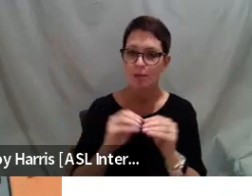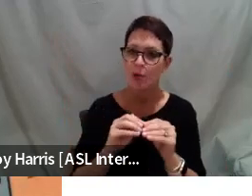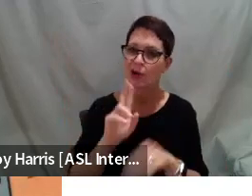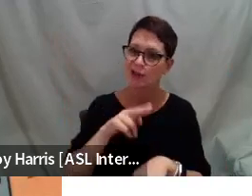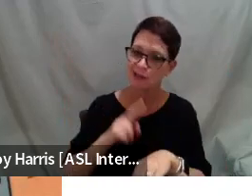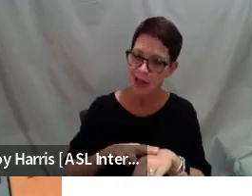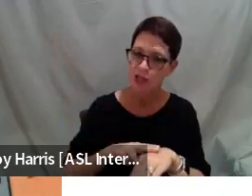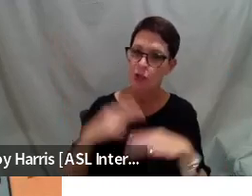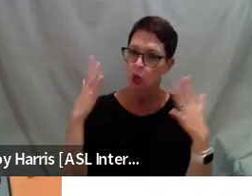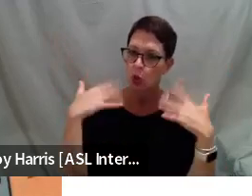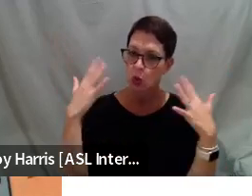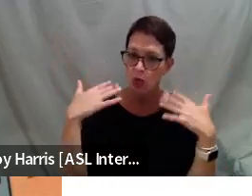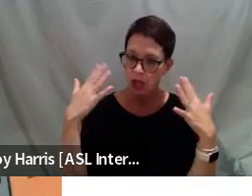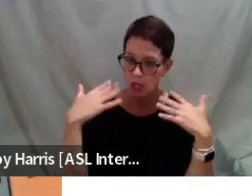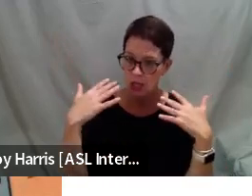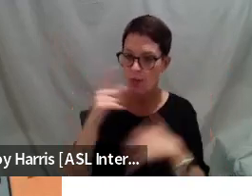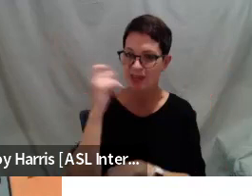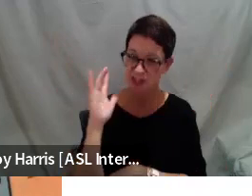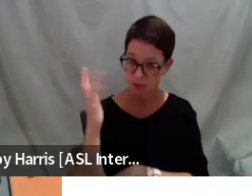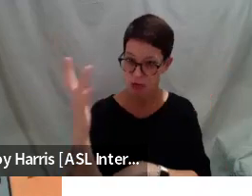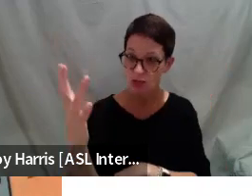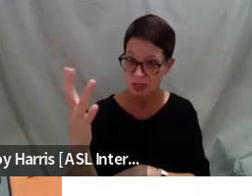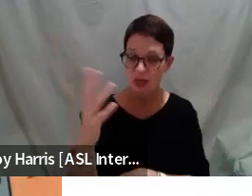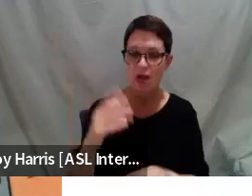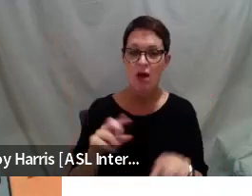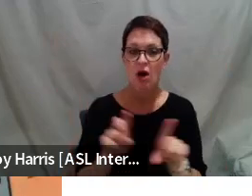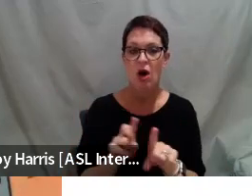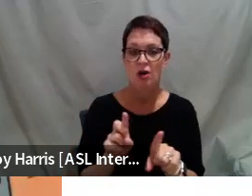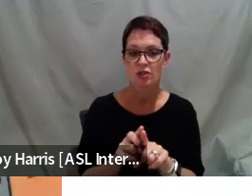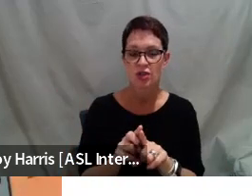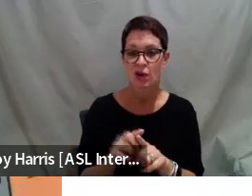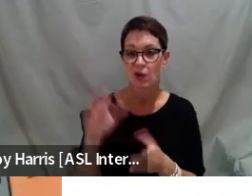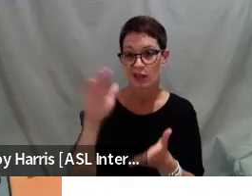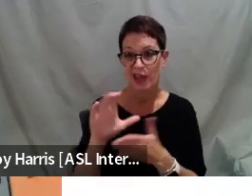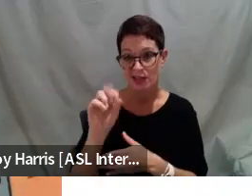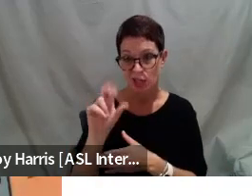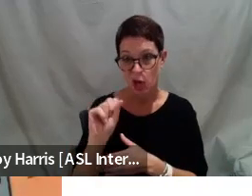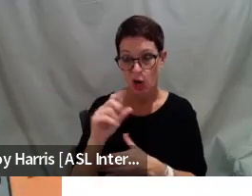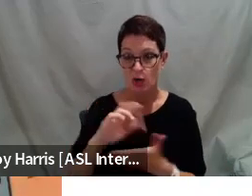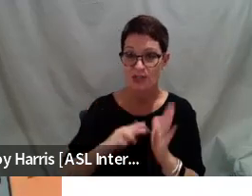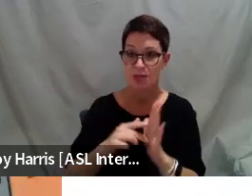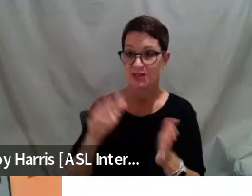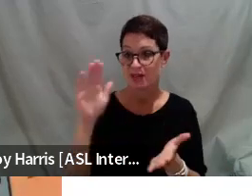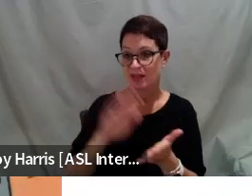natural cooling. And then there's also less cars, so less gas